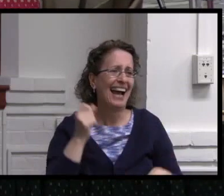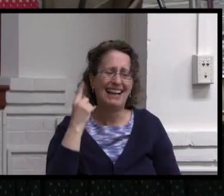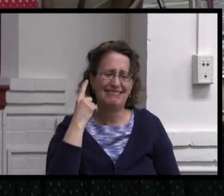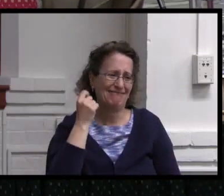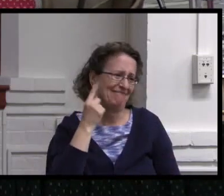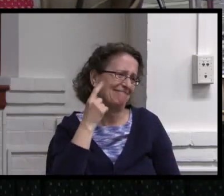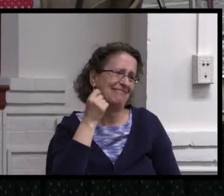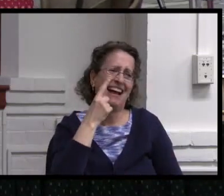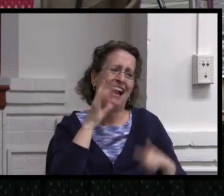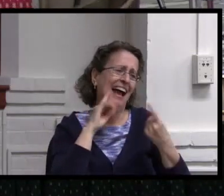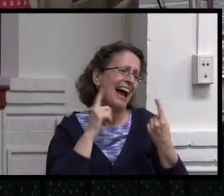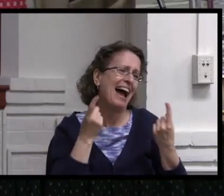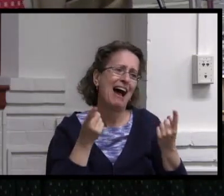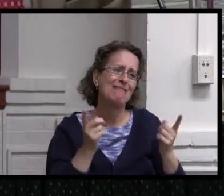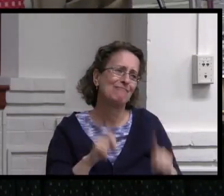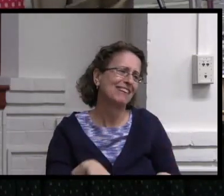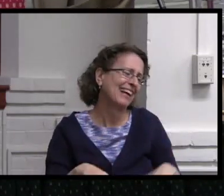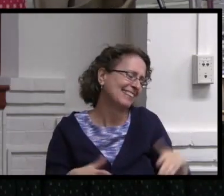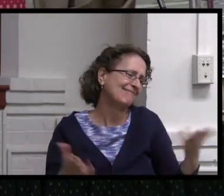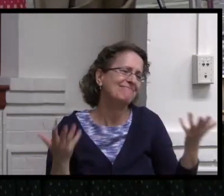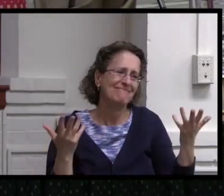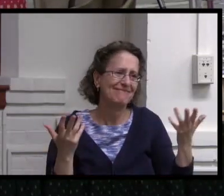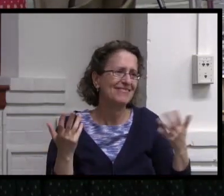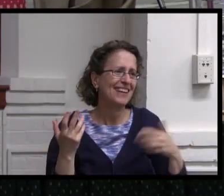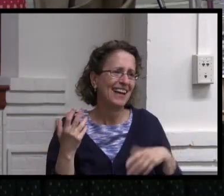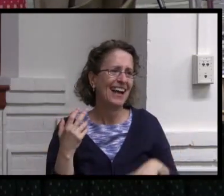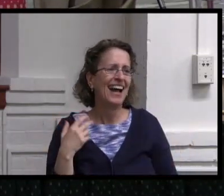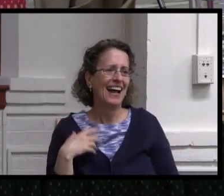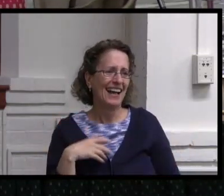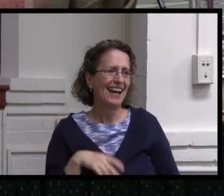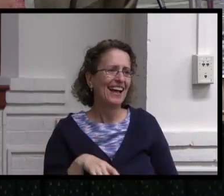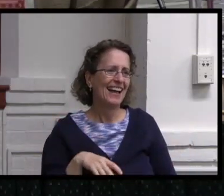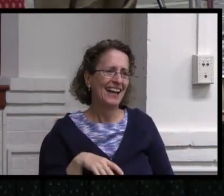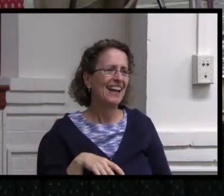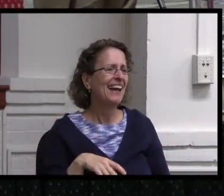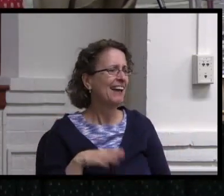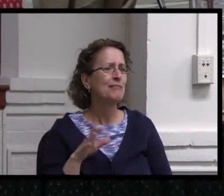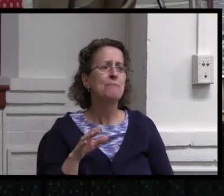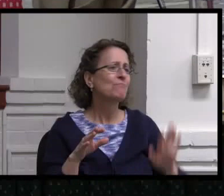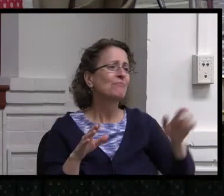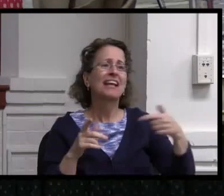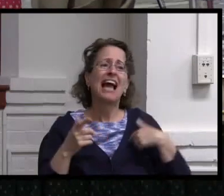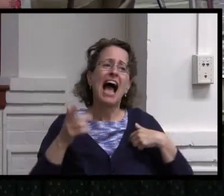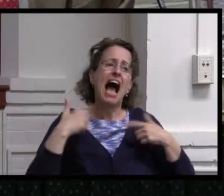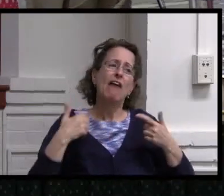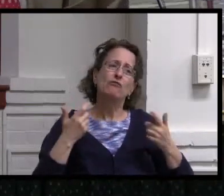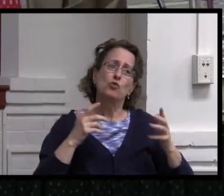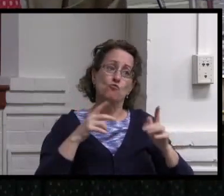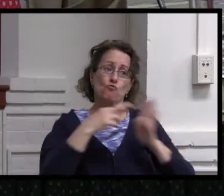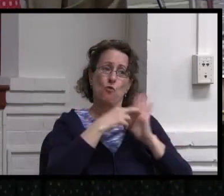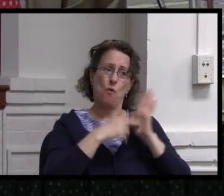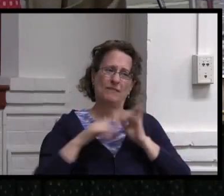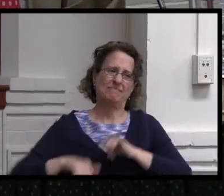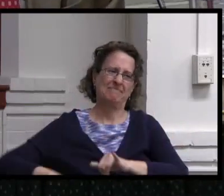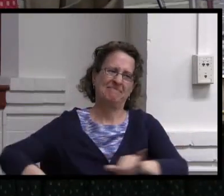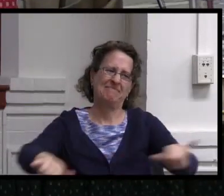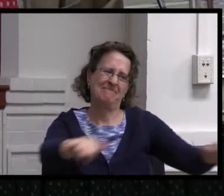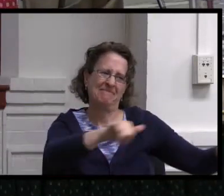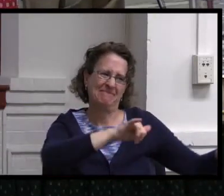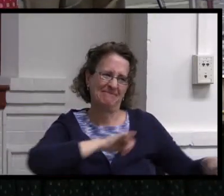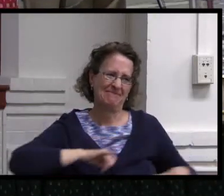happen, and it's unfortunate. For the consistency of treating all of the different residents and